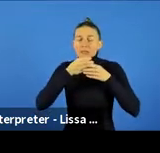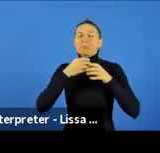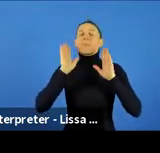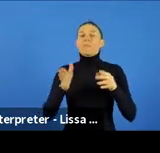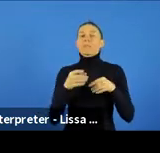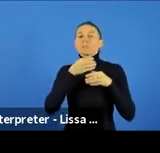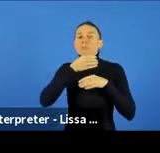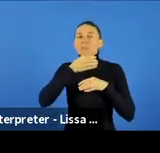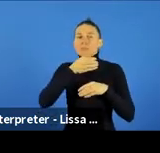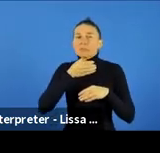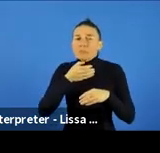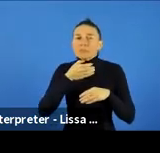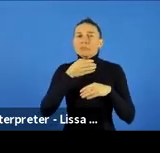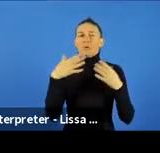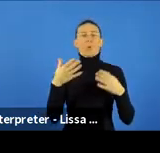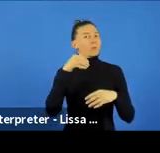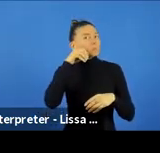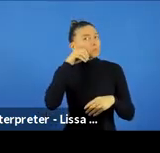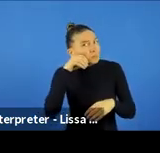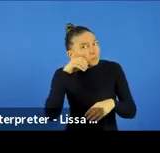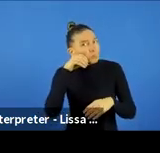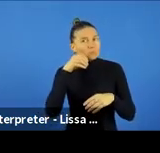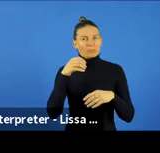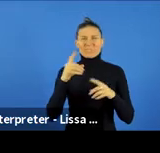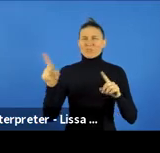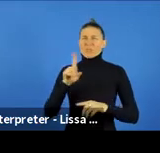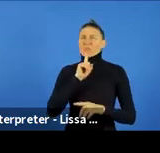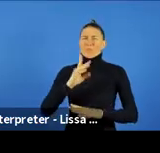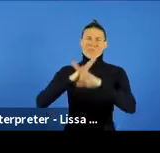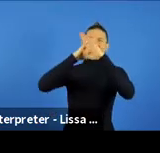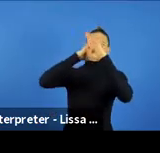chin or cheeks or lips. Next slide.